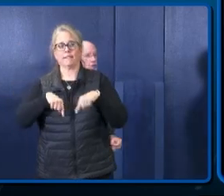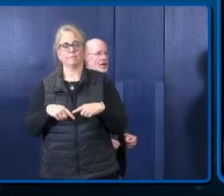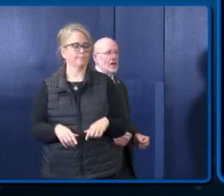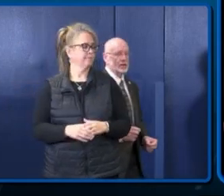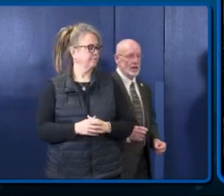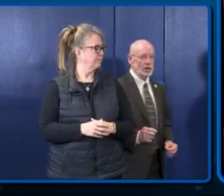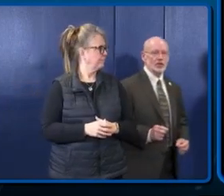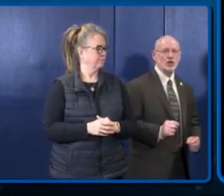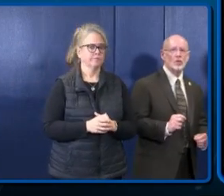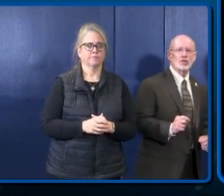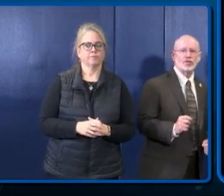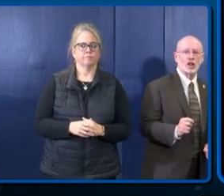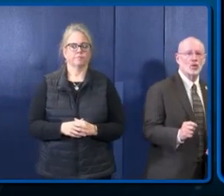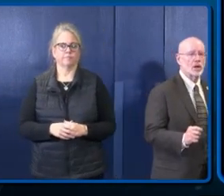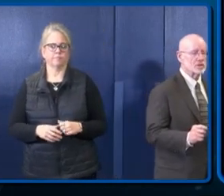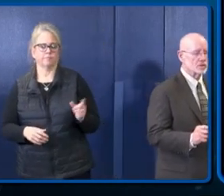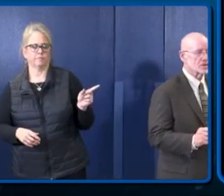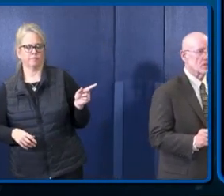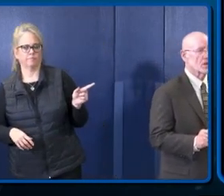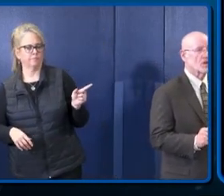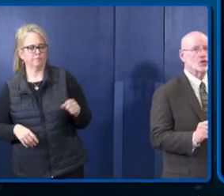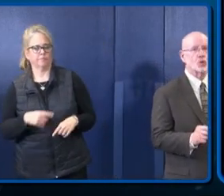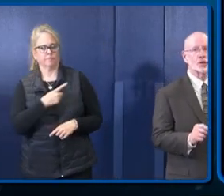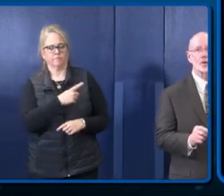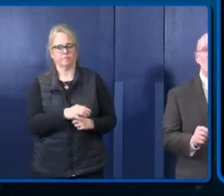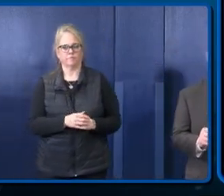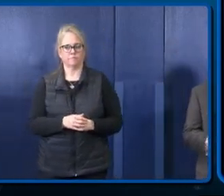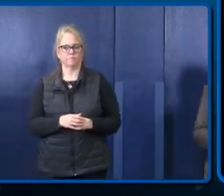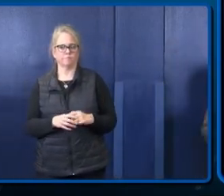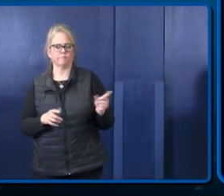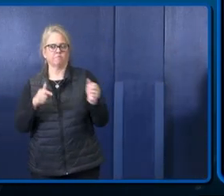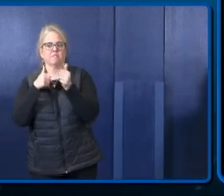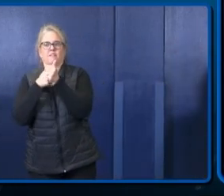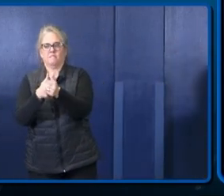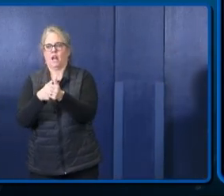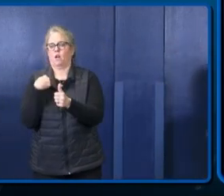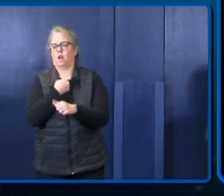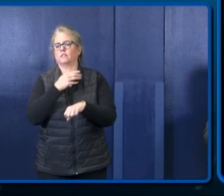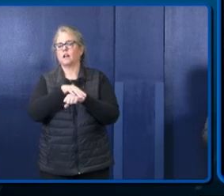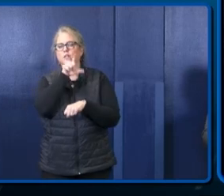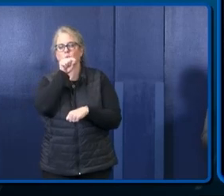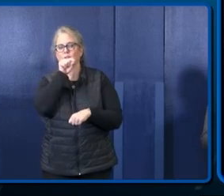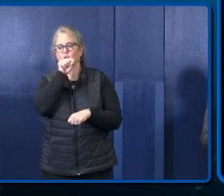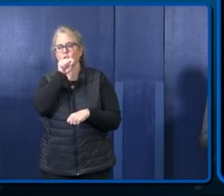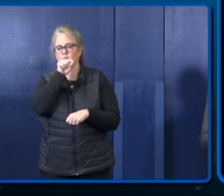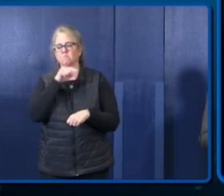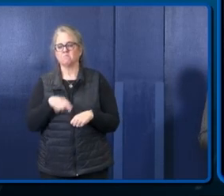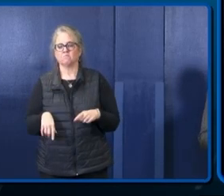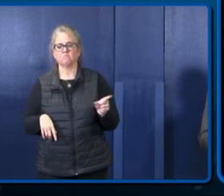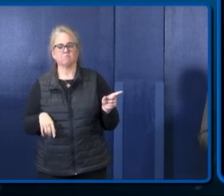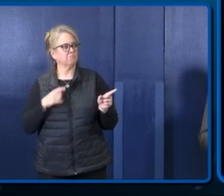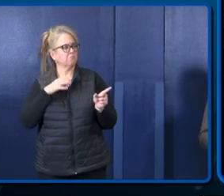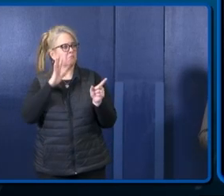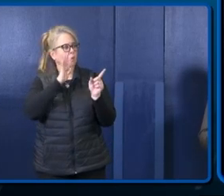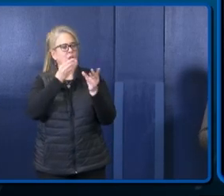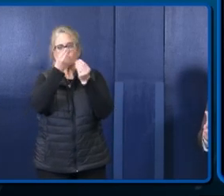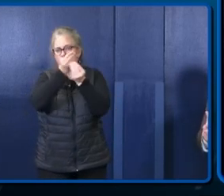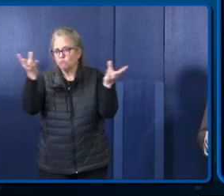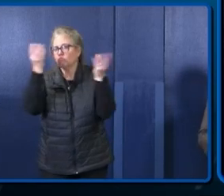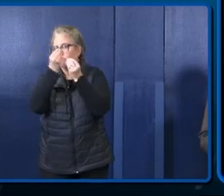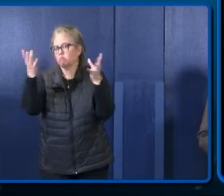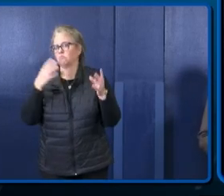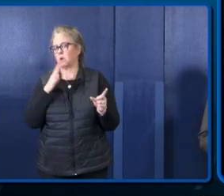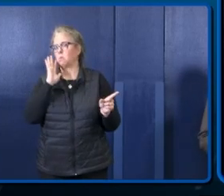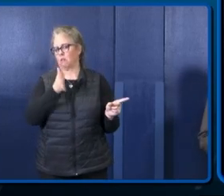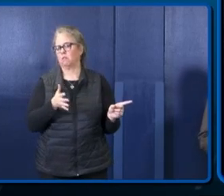Okay, with that, if you would follow us on Twitter, I will keep you up to speed on information that's